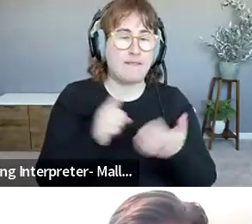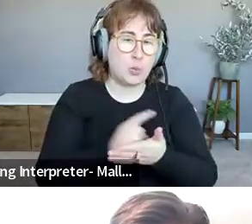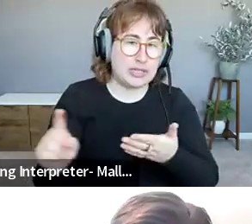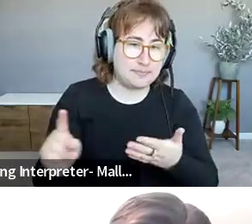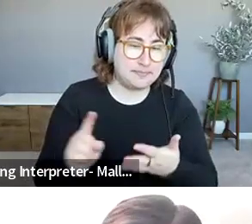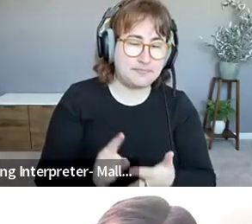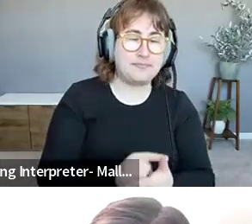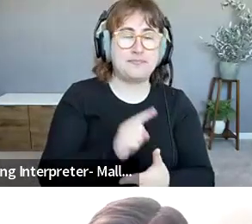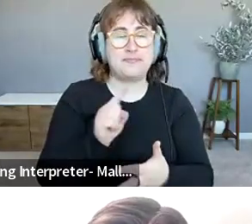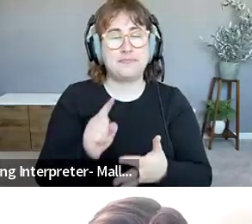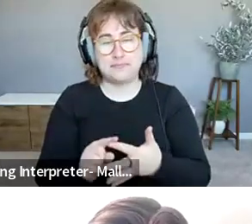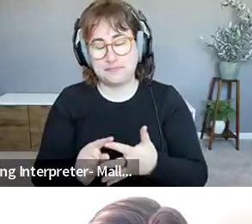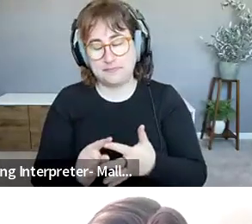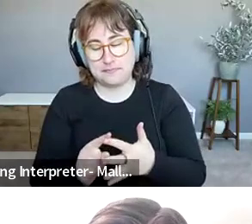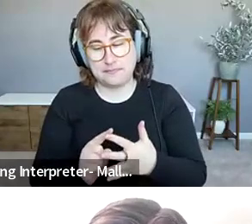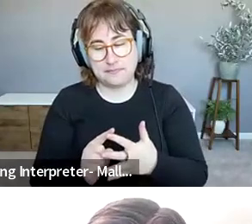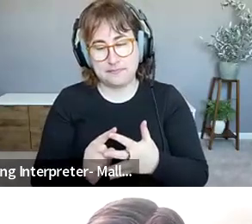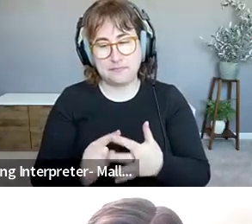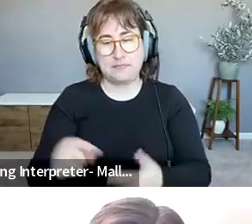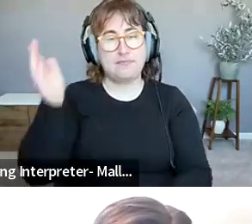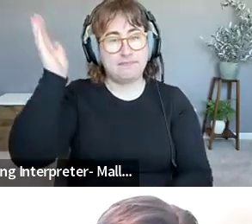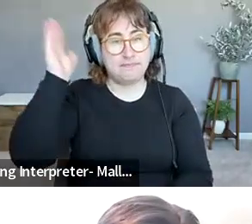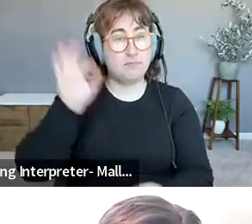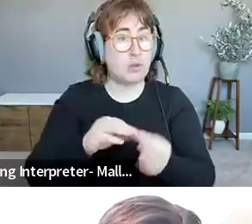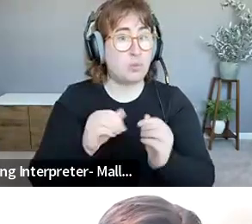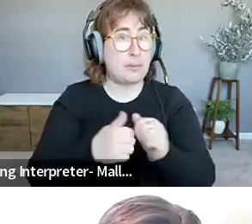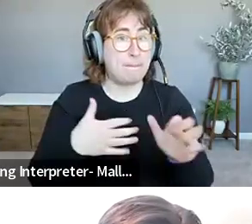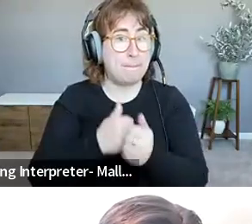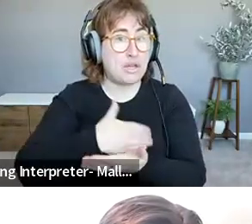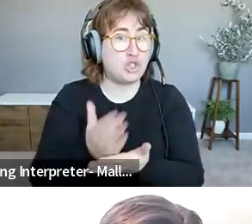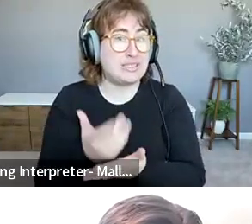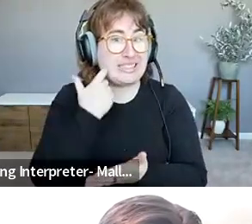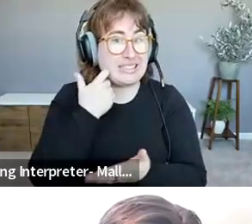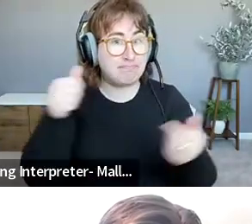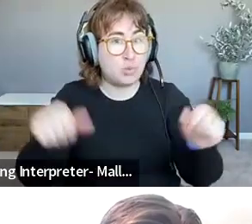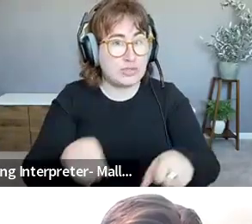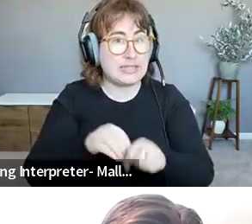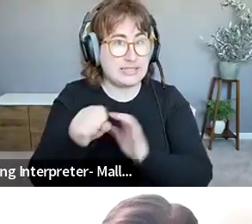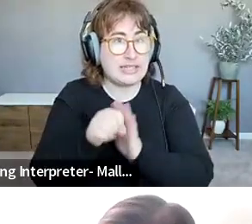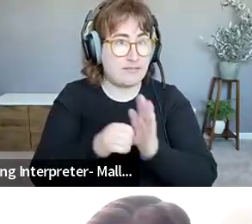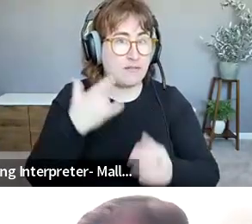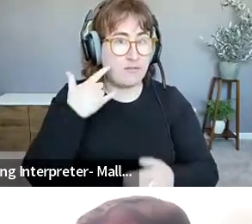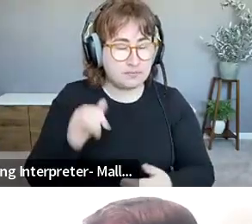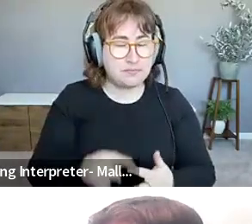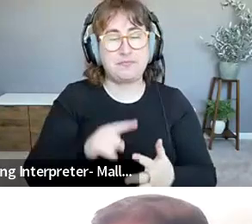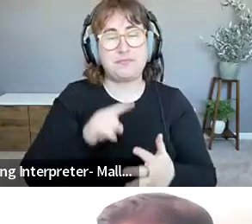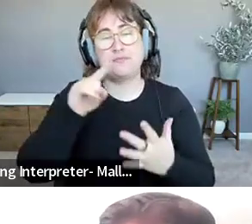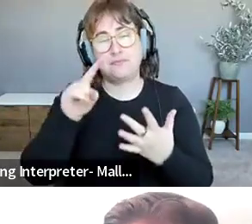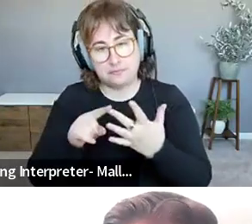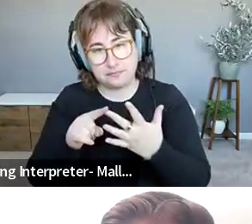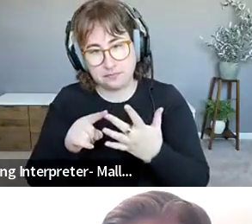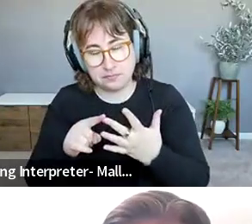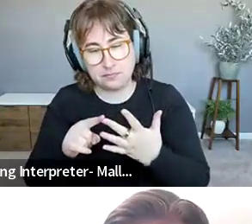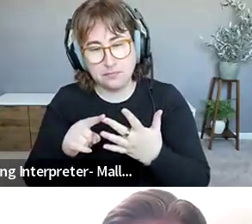Week. We are going to give an update on the budget that just got posted in the state of California. We're going to